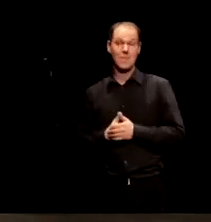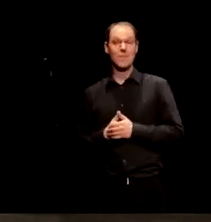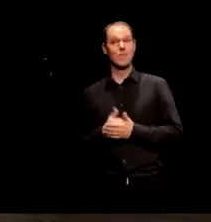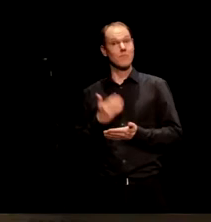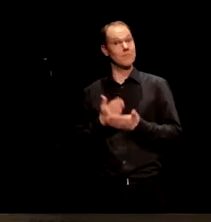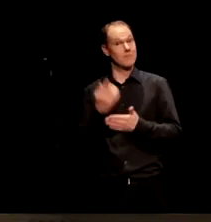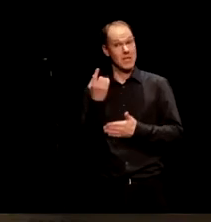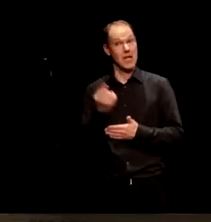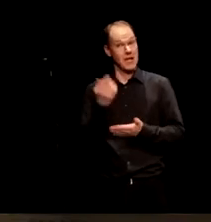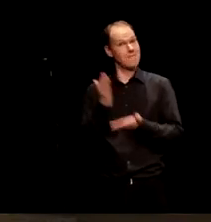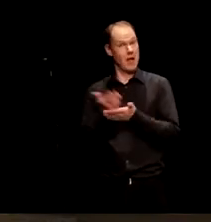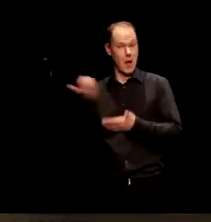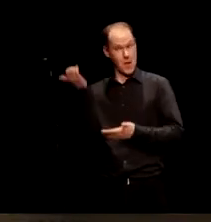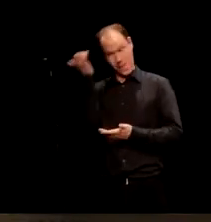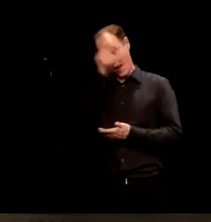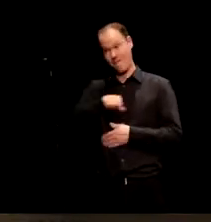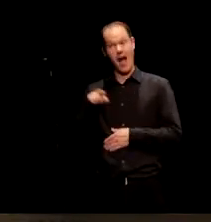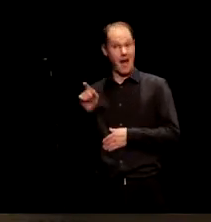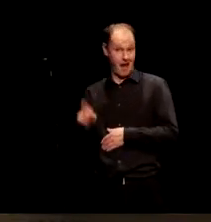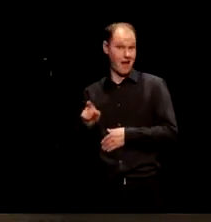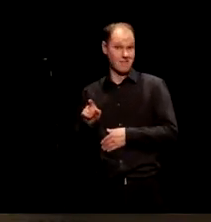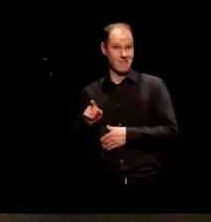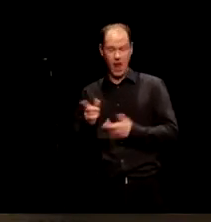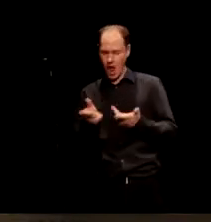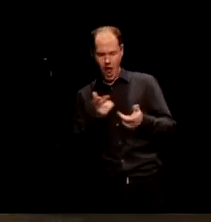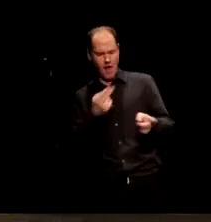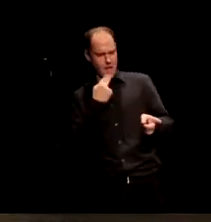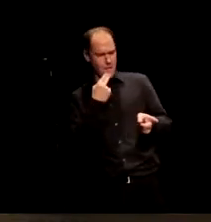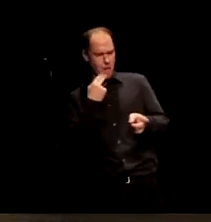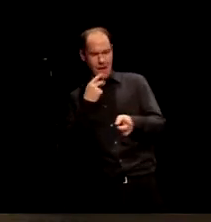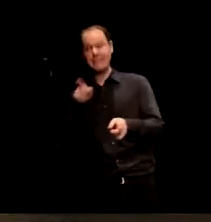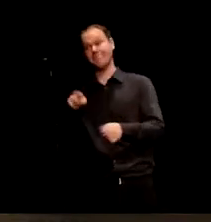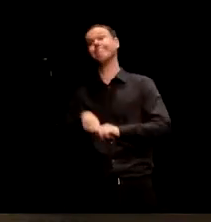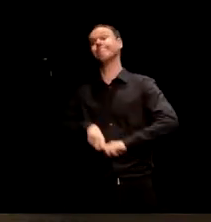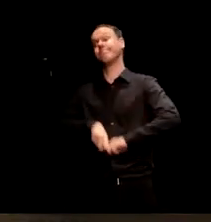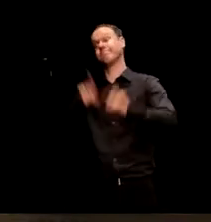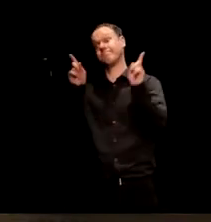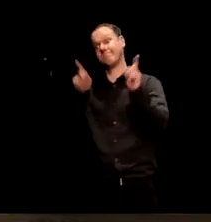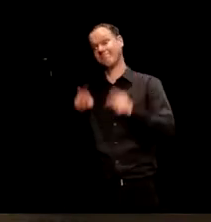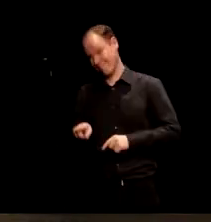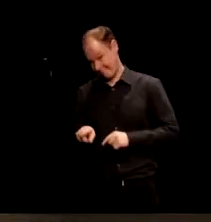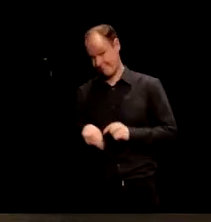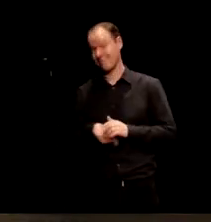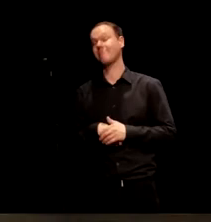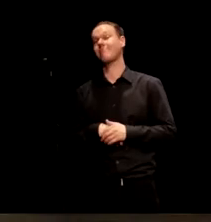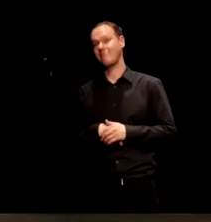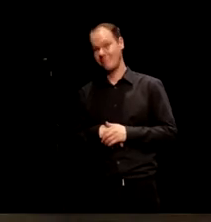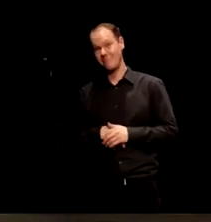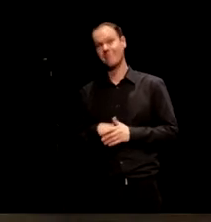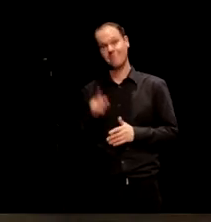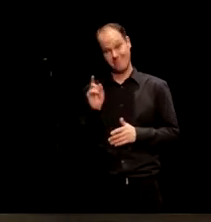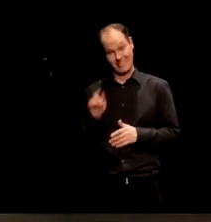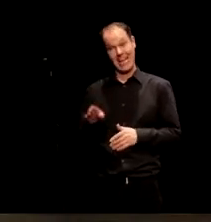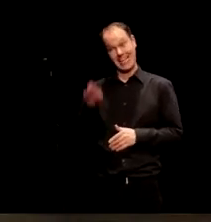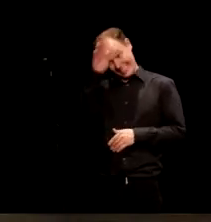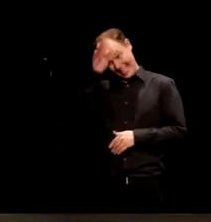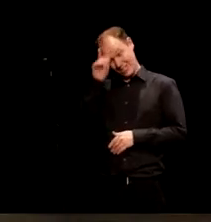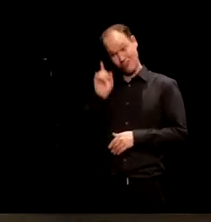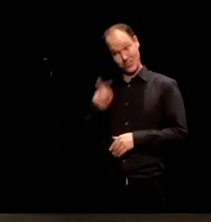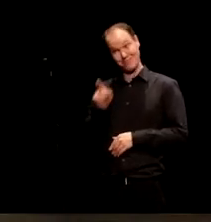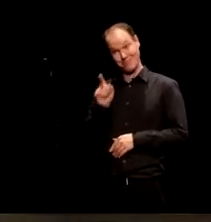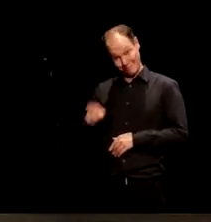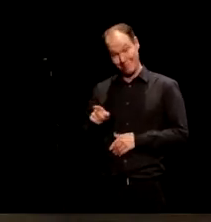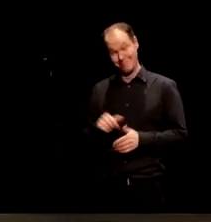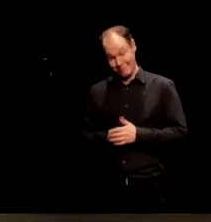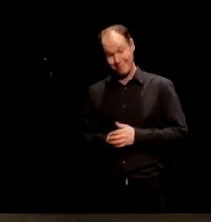He is really very clever, you know, and so different from the boys that we met. Oh, I know. But he's the most dangerous type to girls like